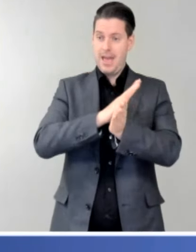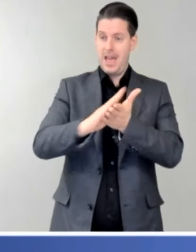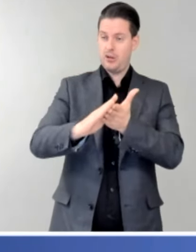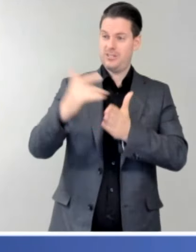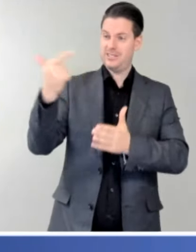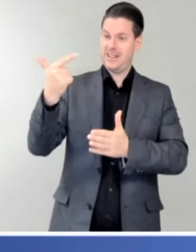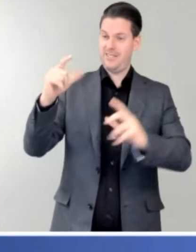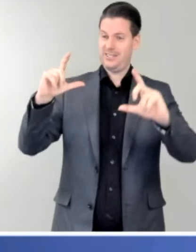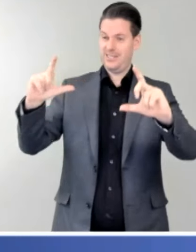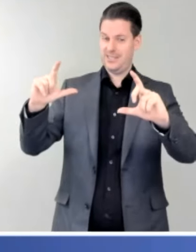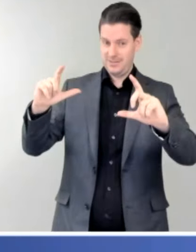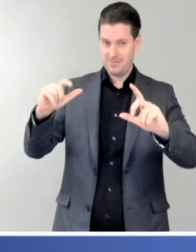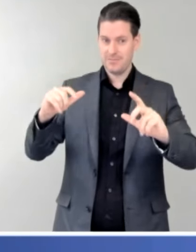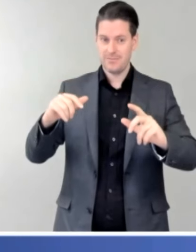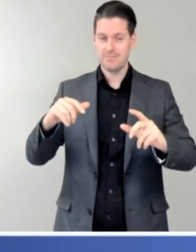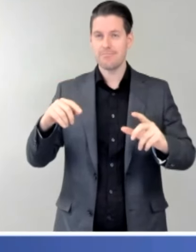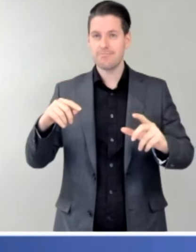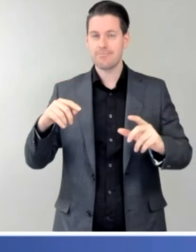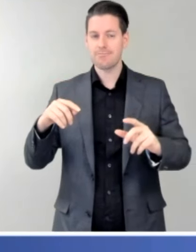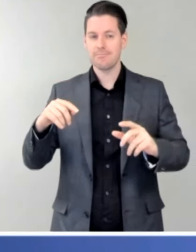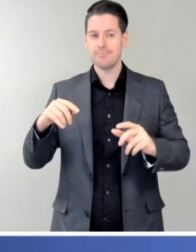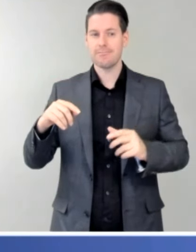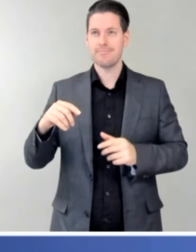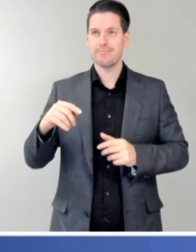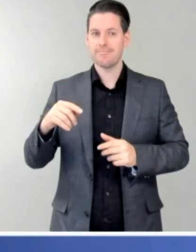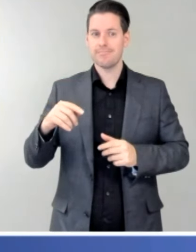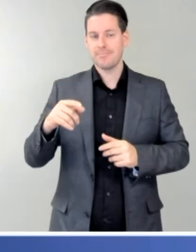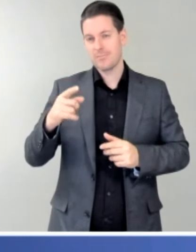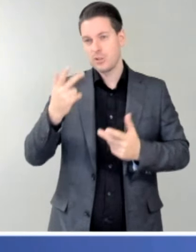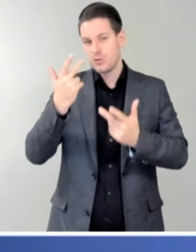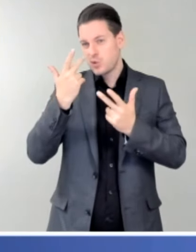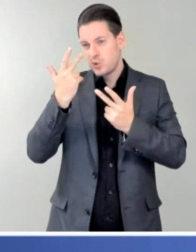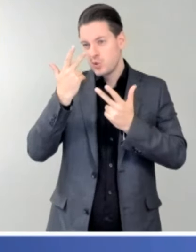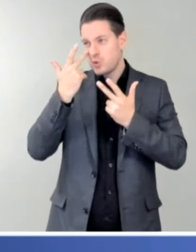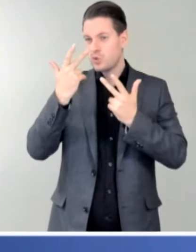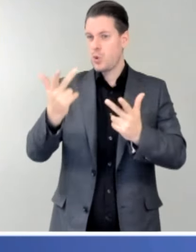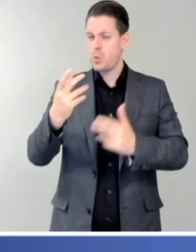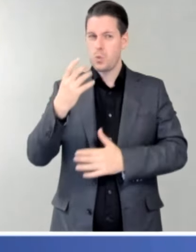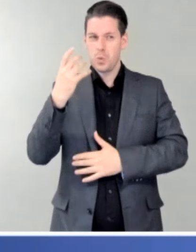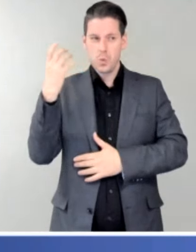serving as an impersonal signifier of the most personal loss,